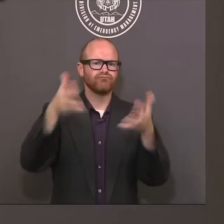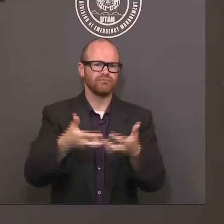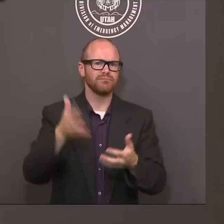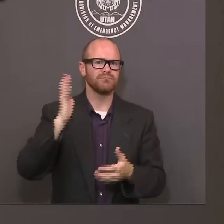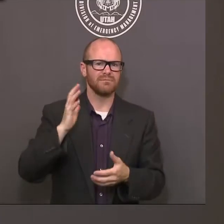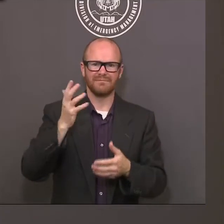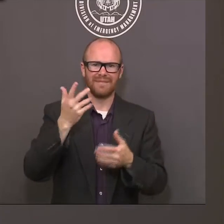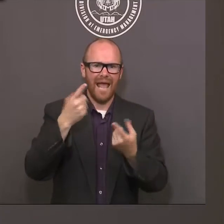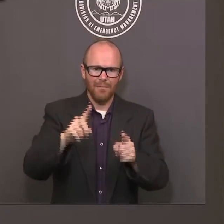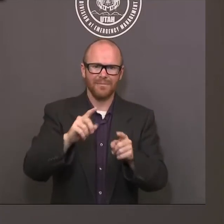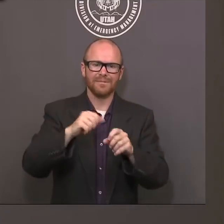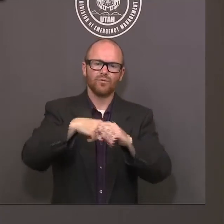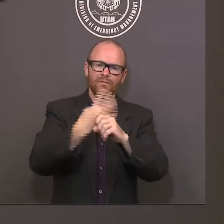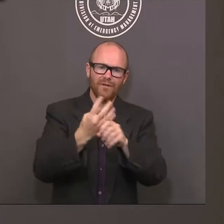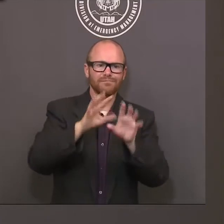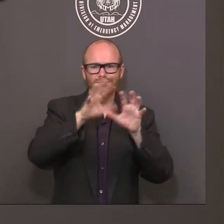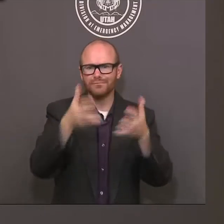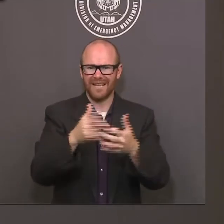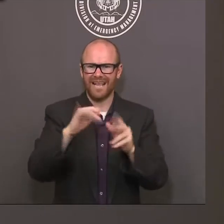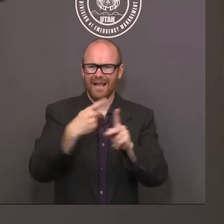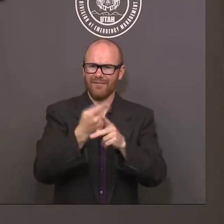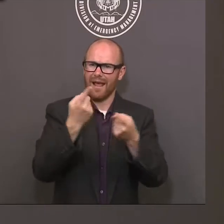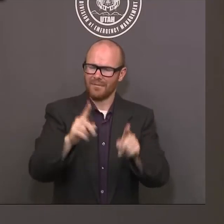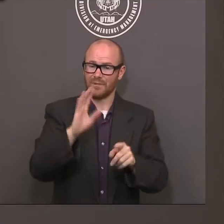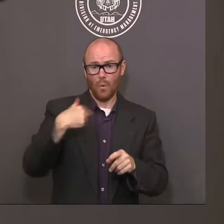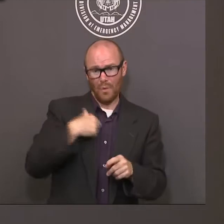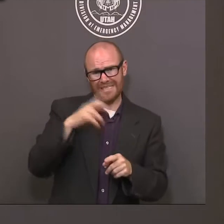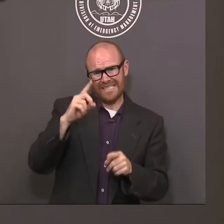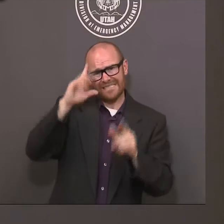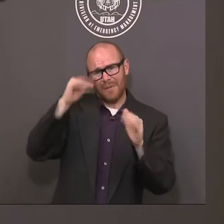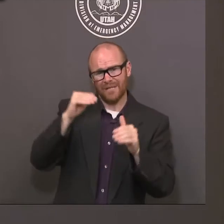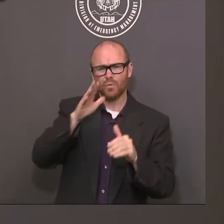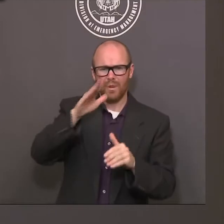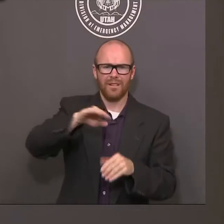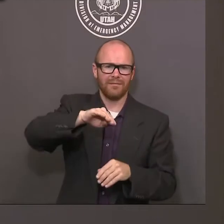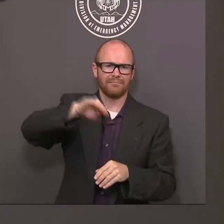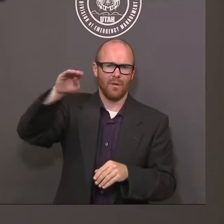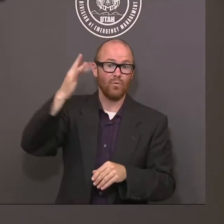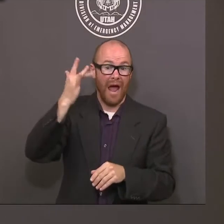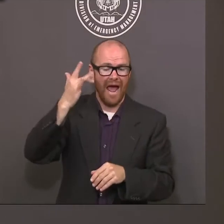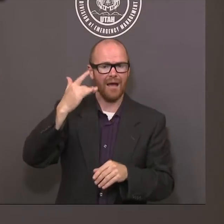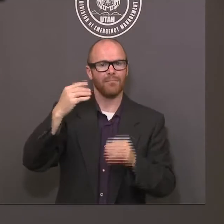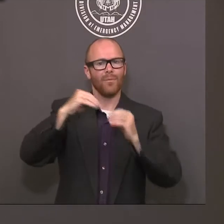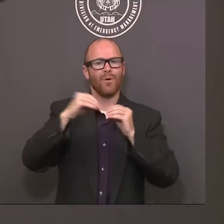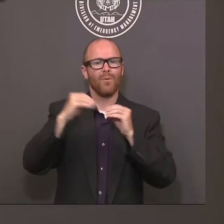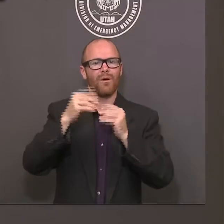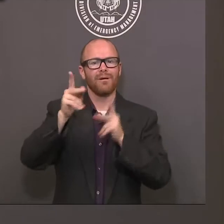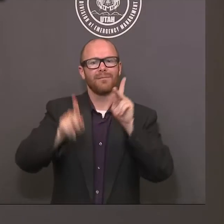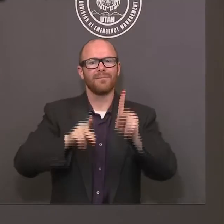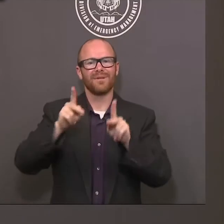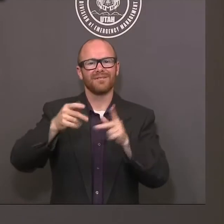had an acceleration rate. We've expected some of that to happen because of